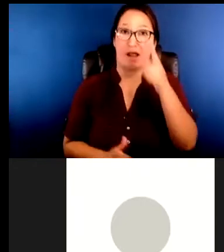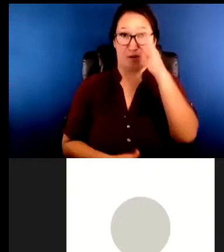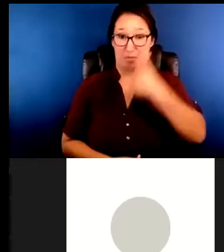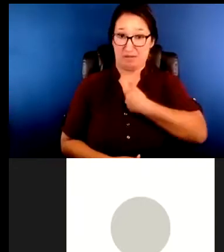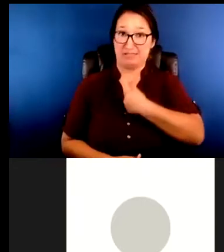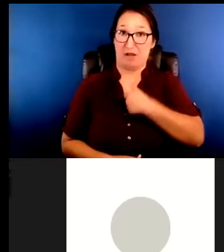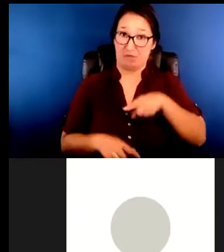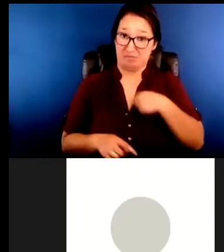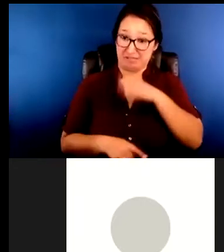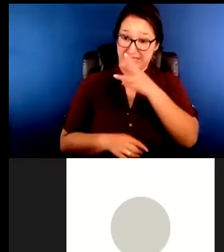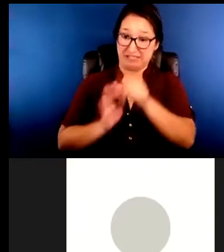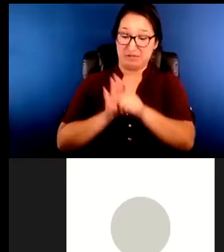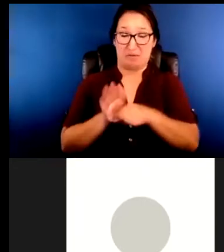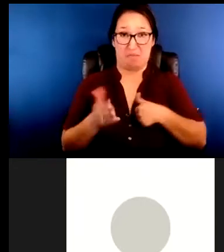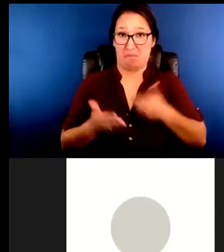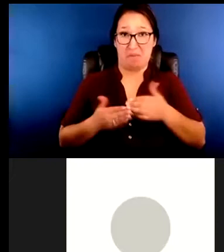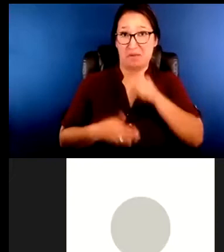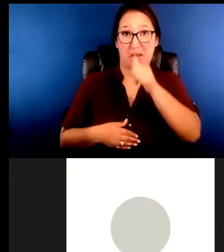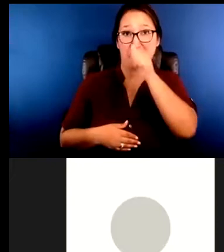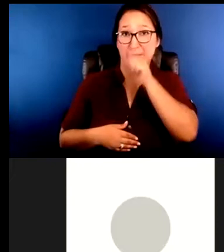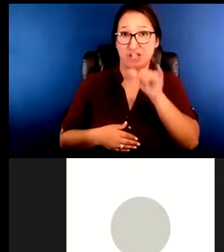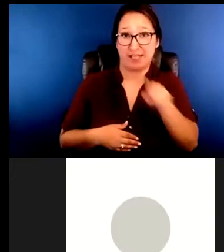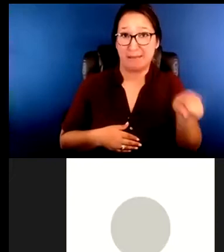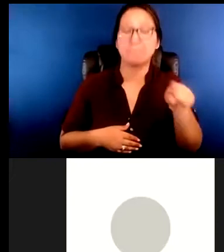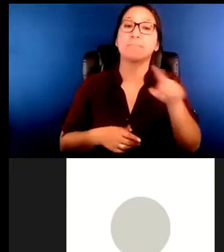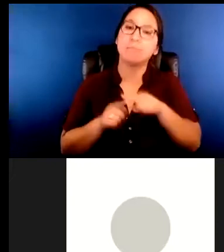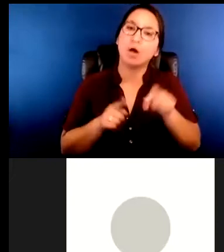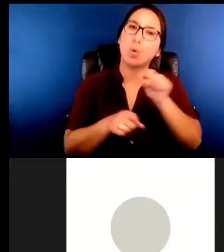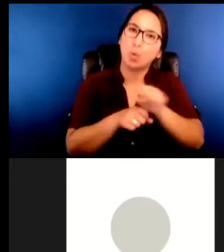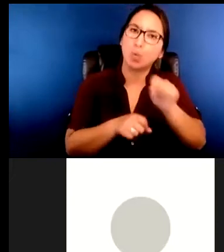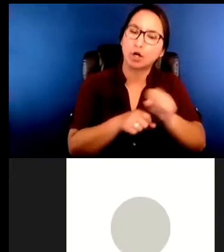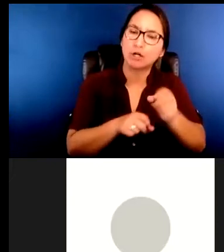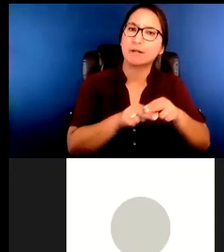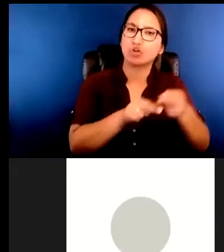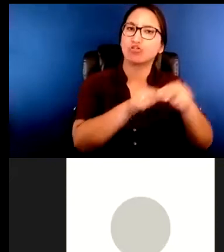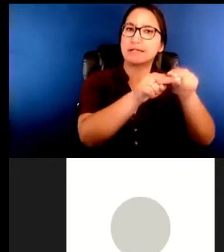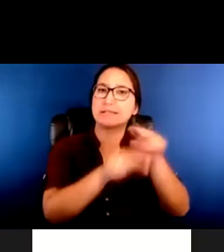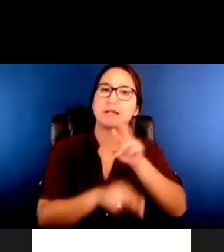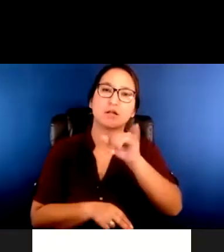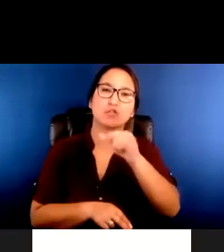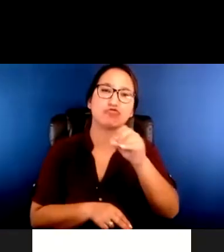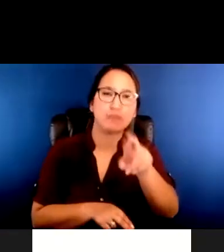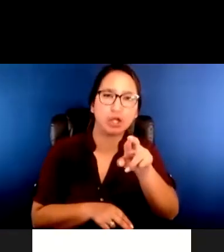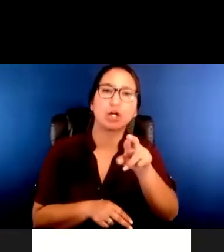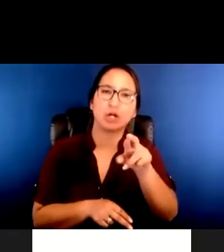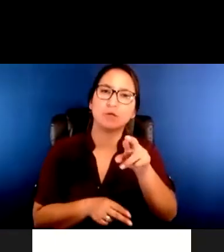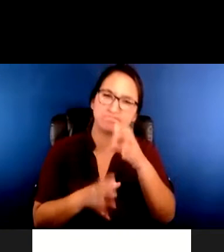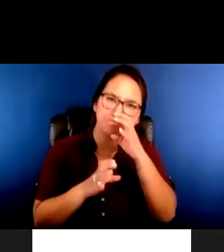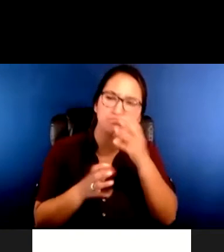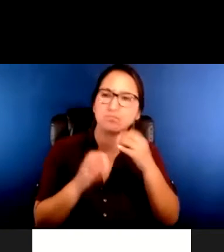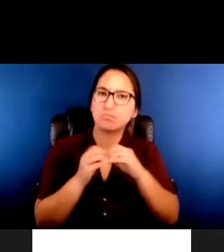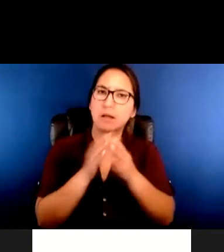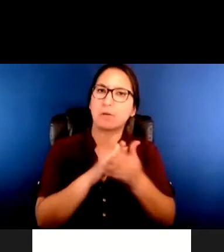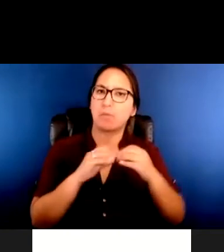But, work has been increasing. I think rigor has been getting better as we've been doing this. But I still